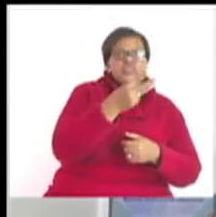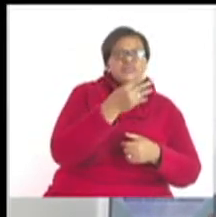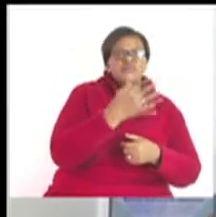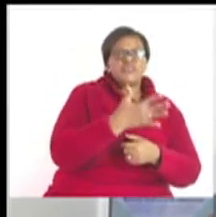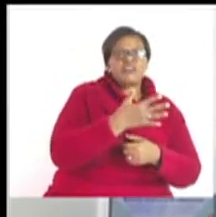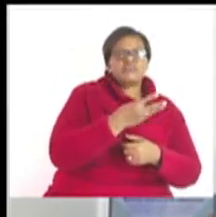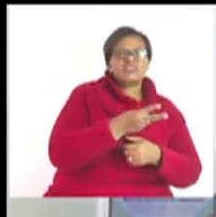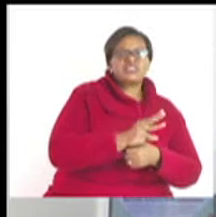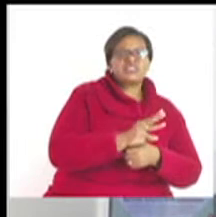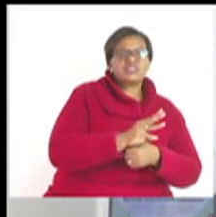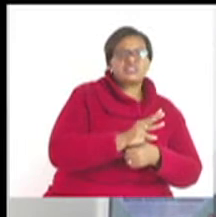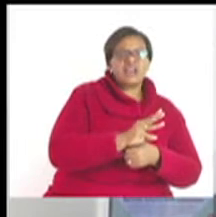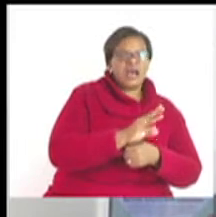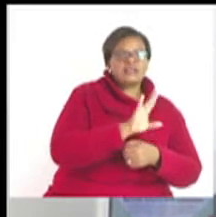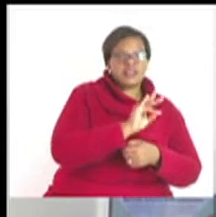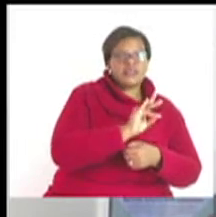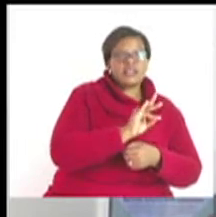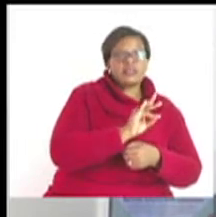5,